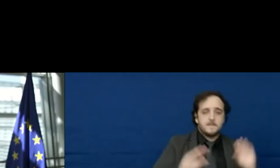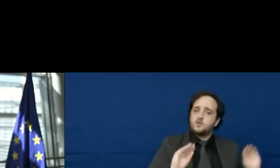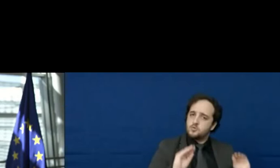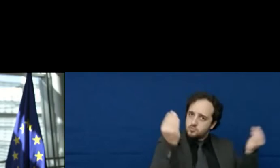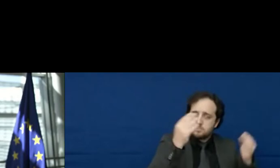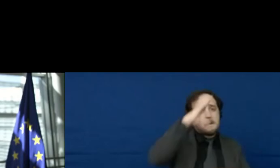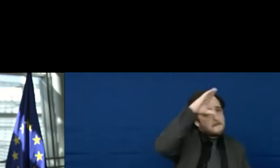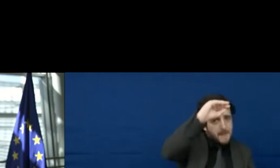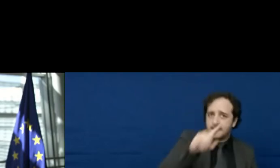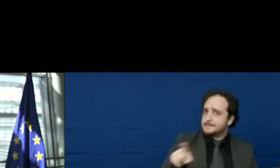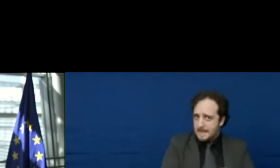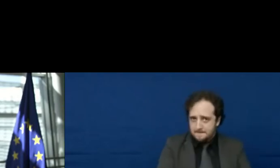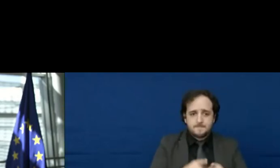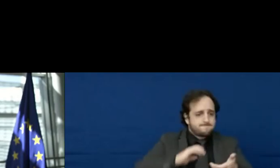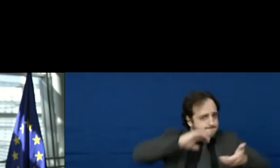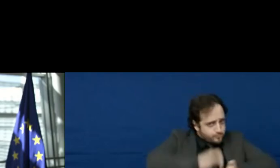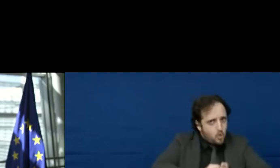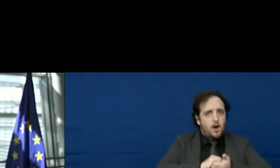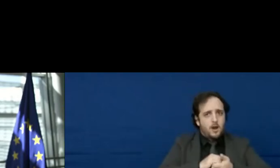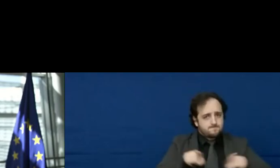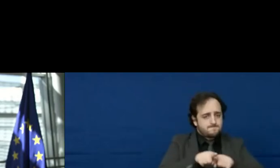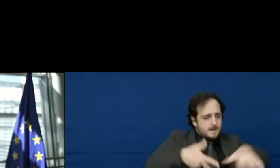organizations. The EU is ready to lead by example.